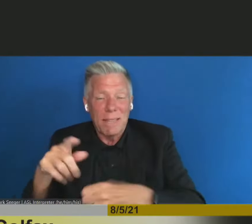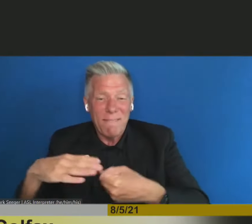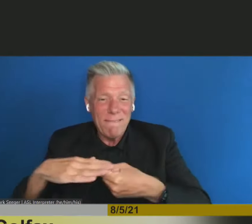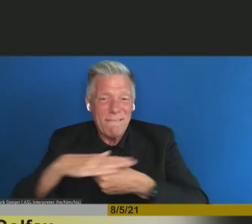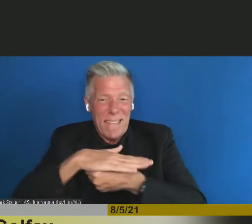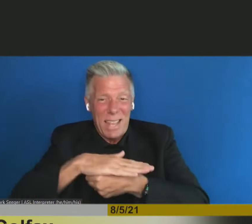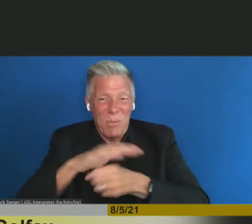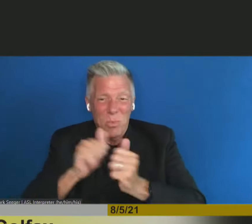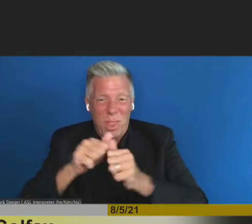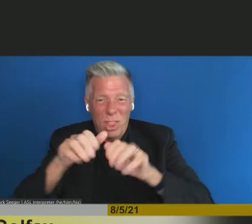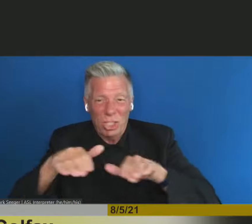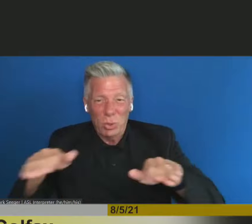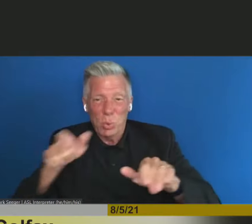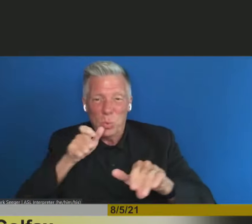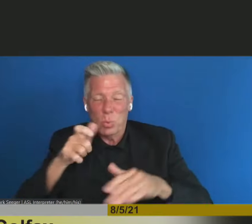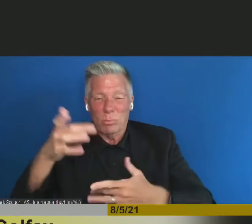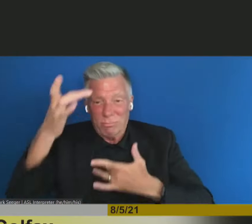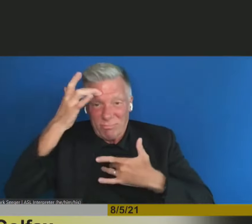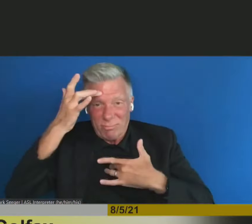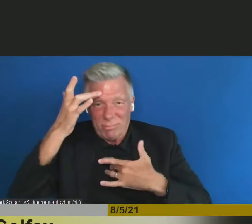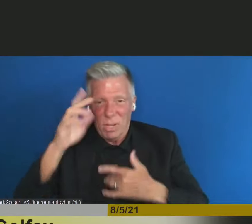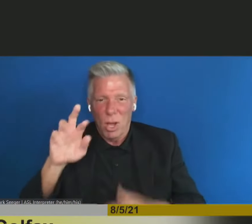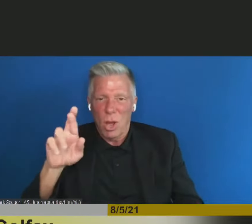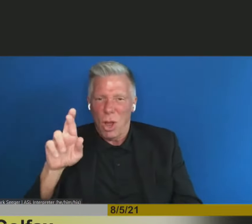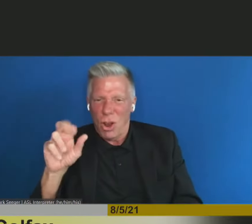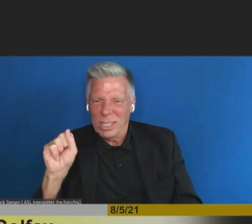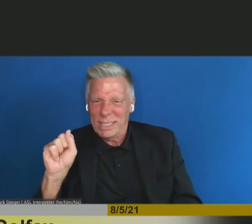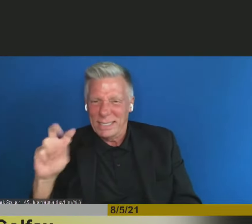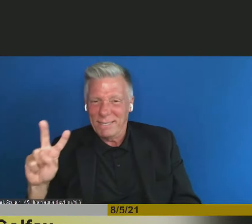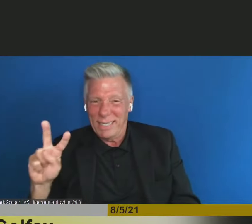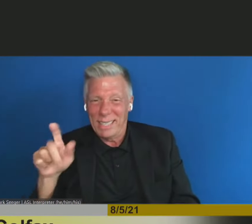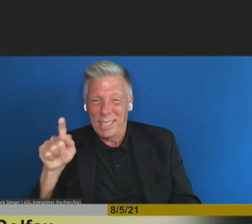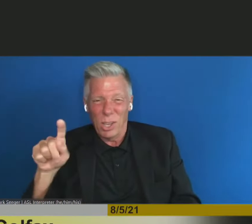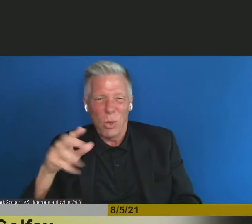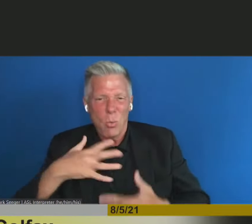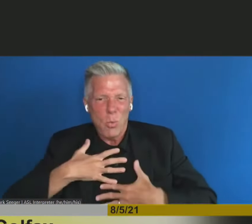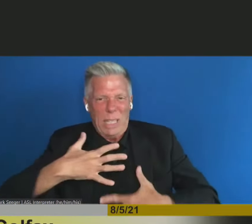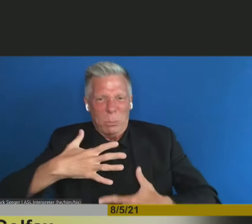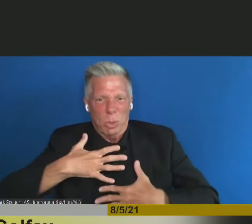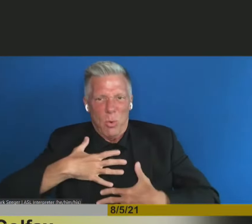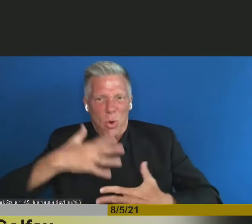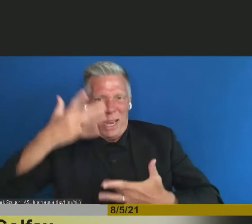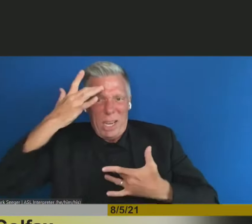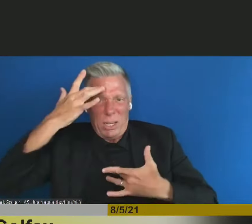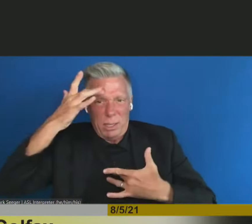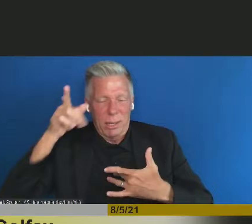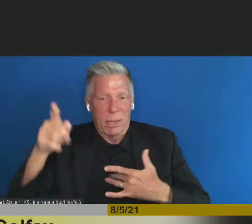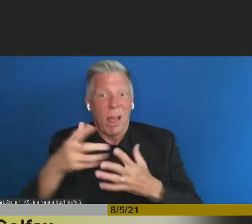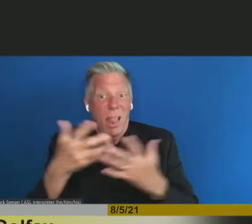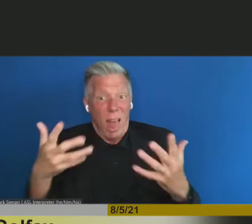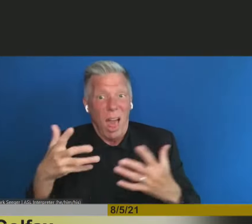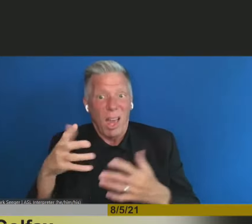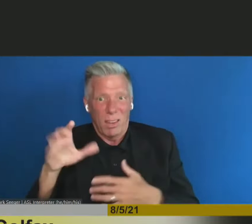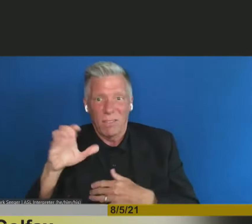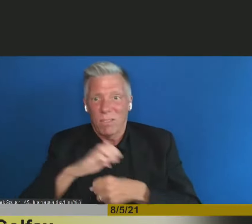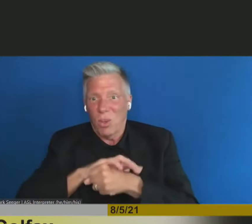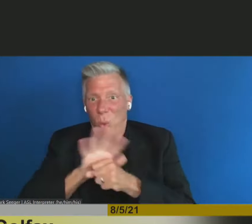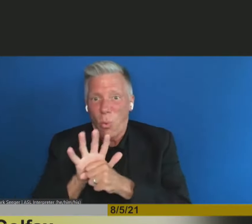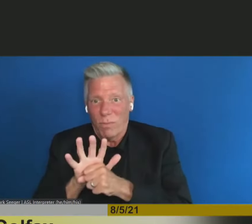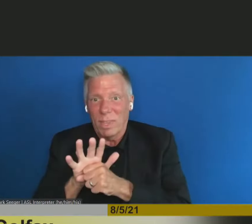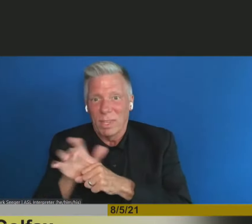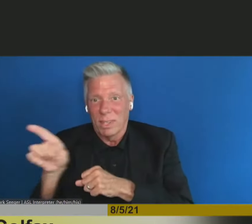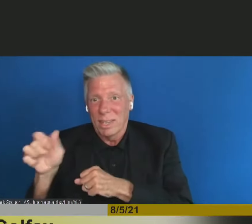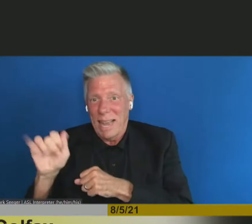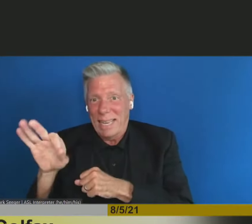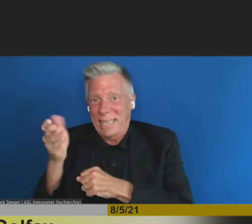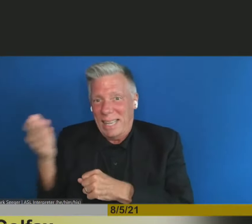illness. That's obviously of concern. And there's also a lot of COVID-19 in Louisiana right now, much more than we have here